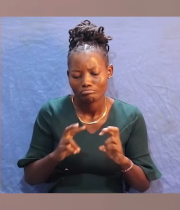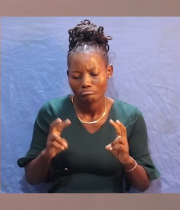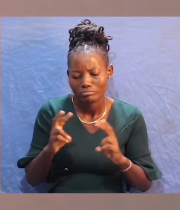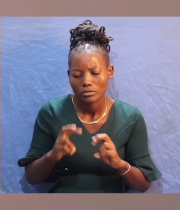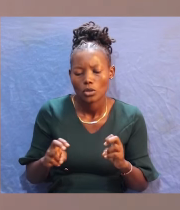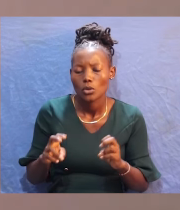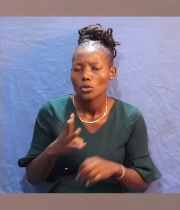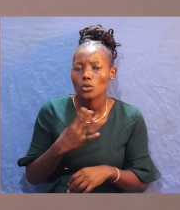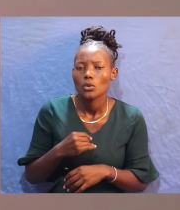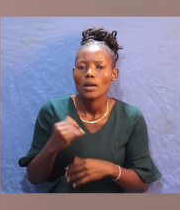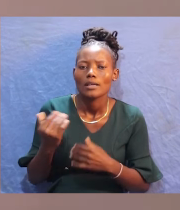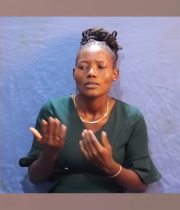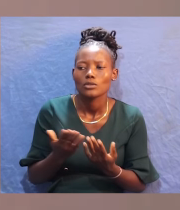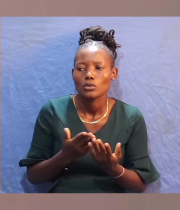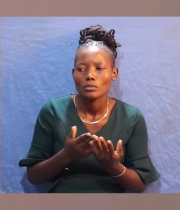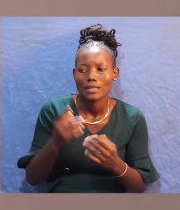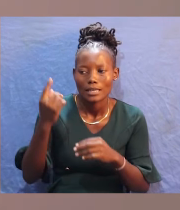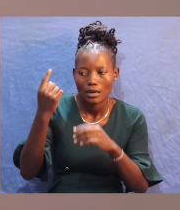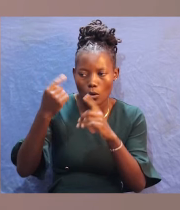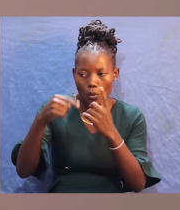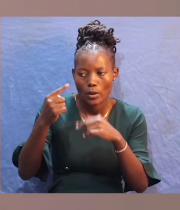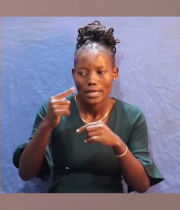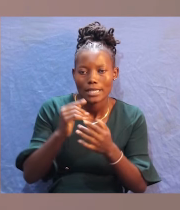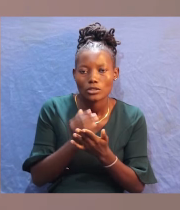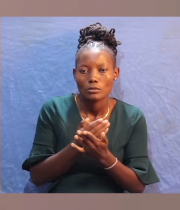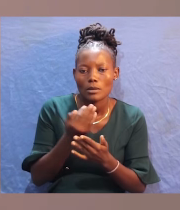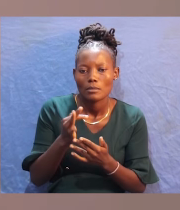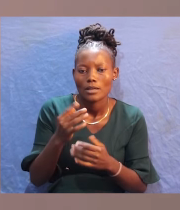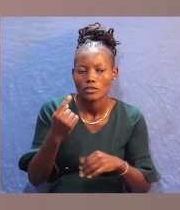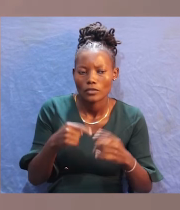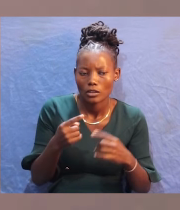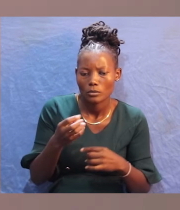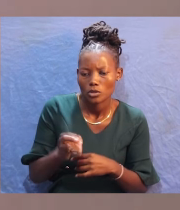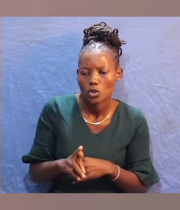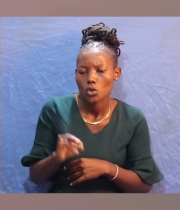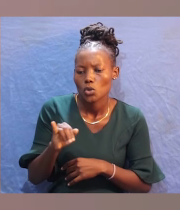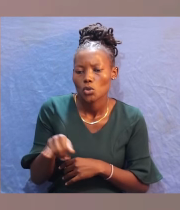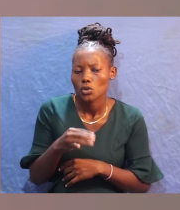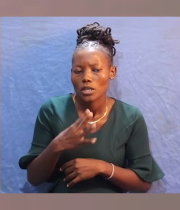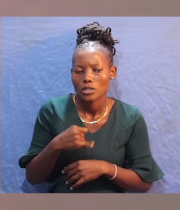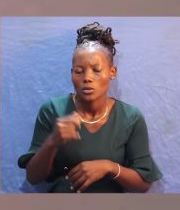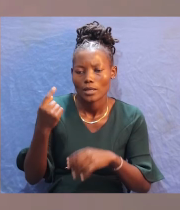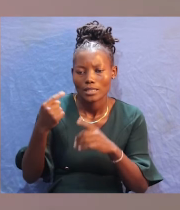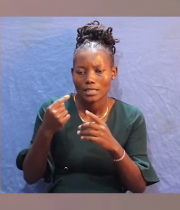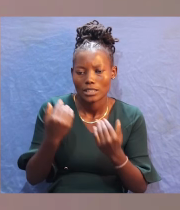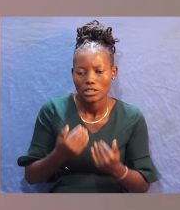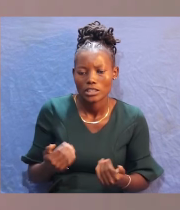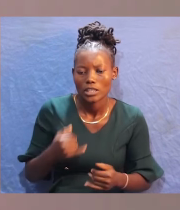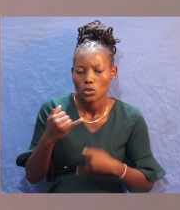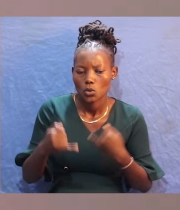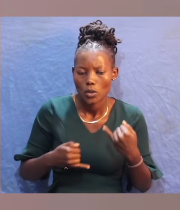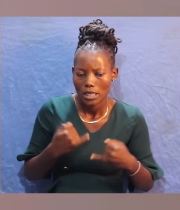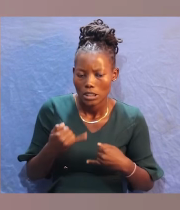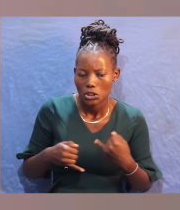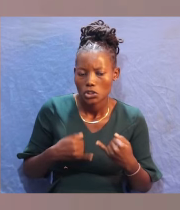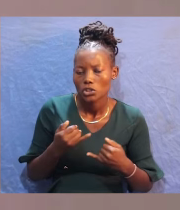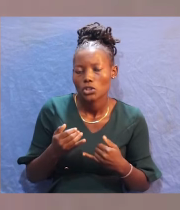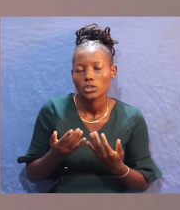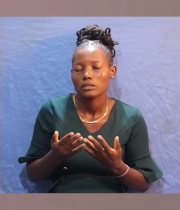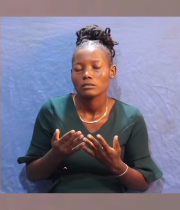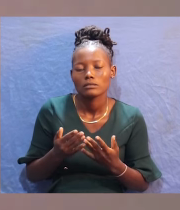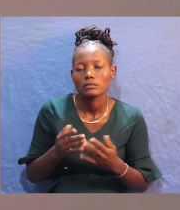bring, or rather to bring winning to be part of the game, or you just want them to enjoy and have fun at this stage of